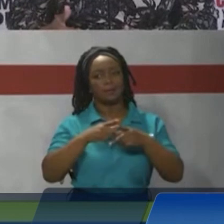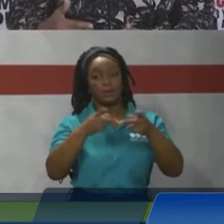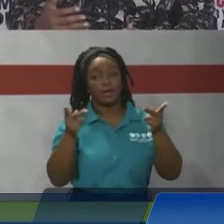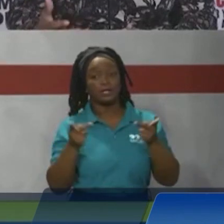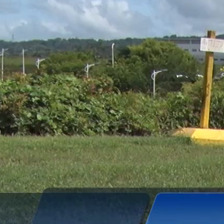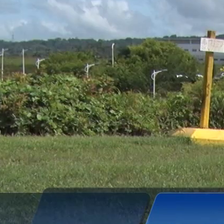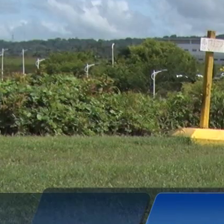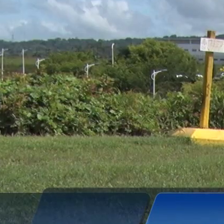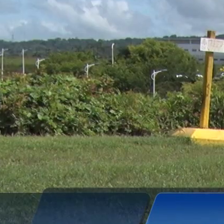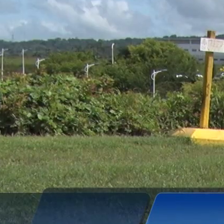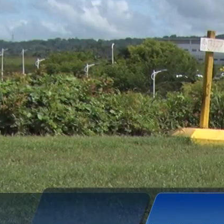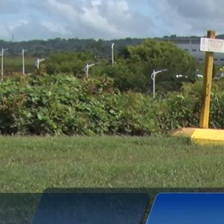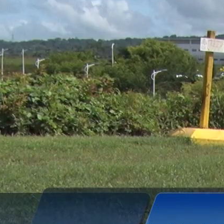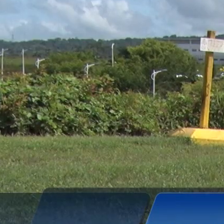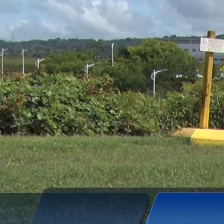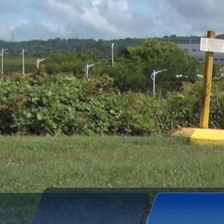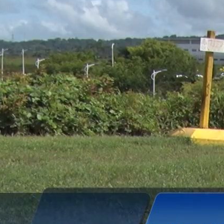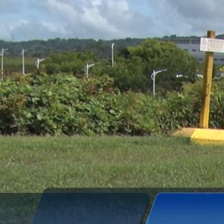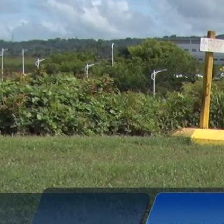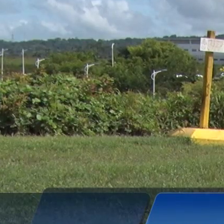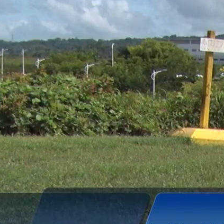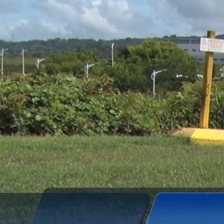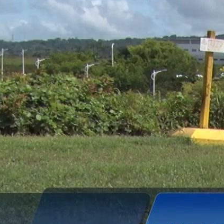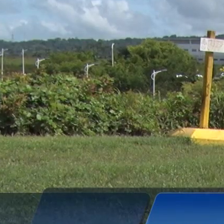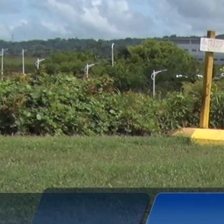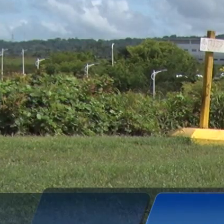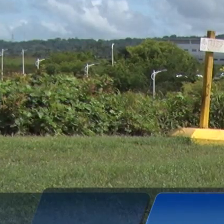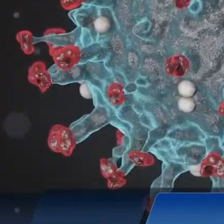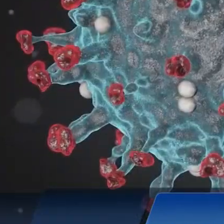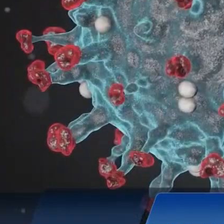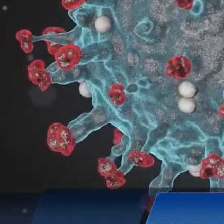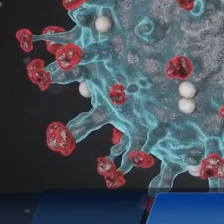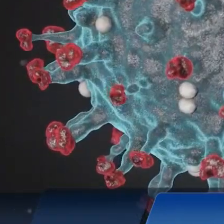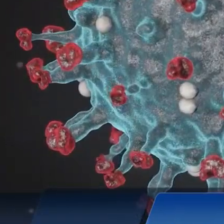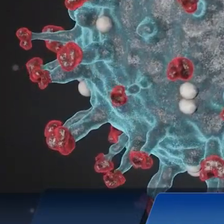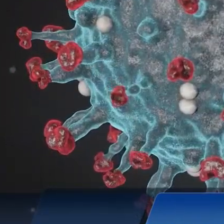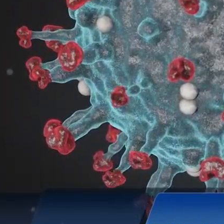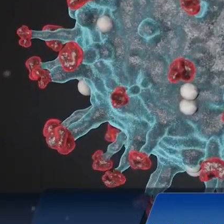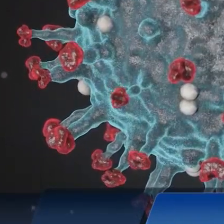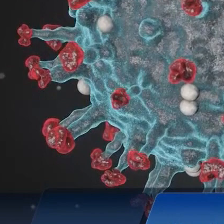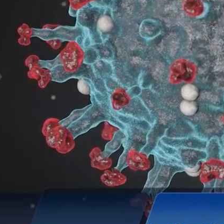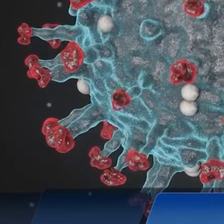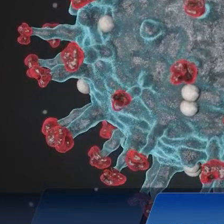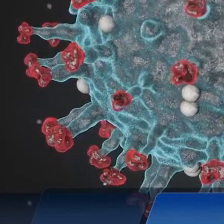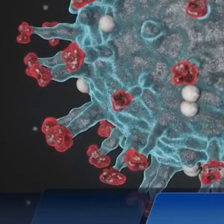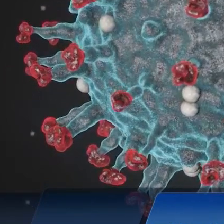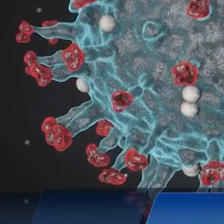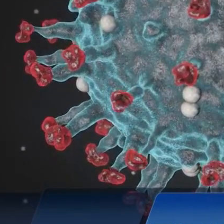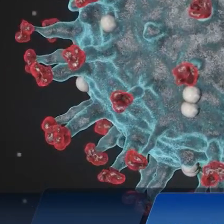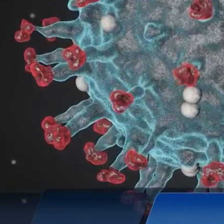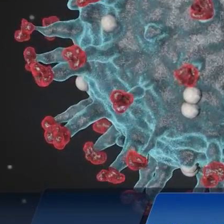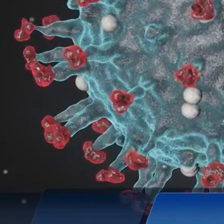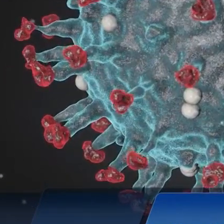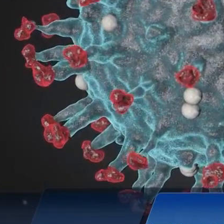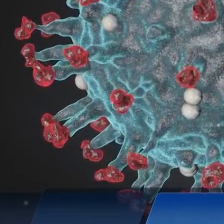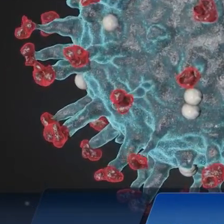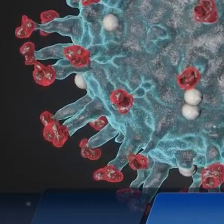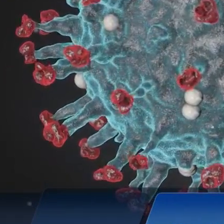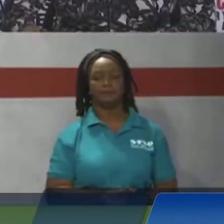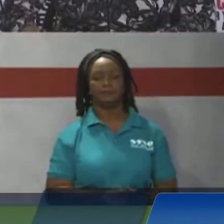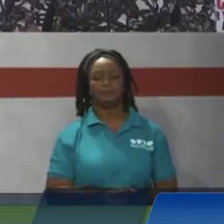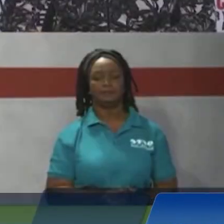now in terms of brain. Dr. said children with MIS-C are often asymptomatic, which makes diagnosing